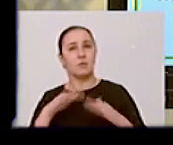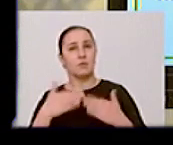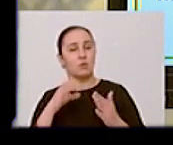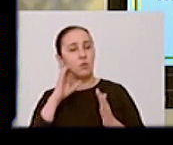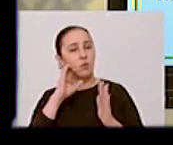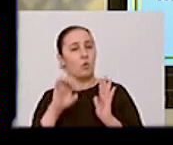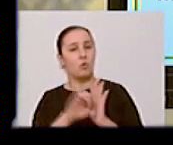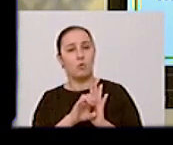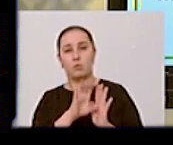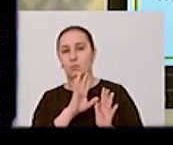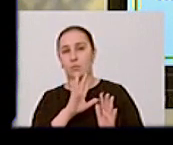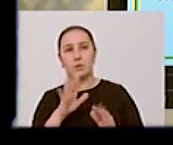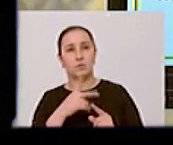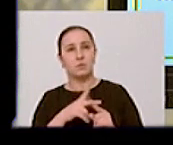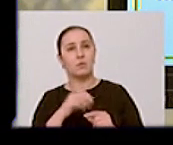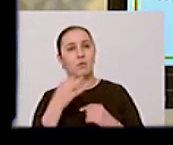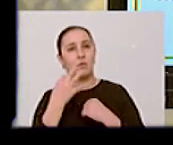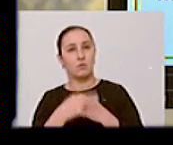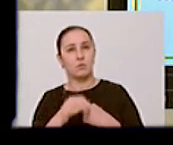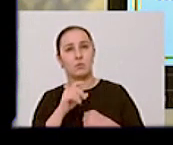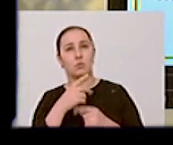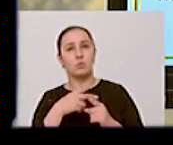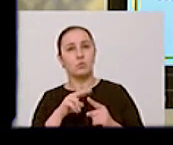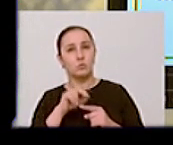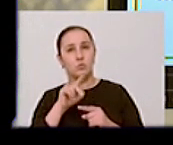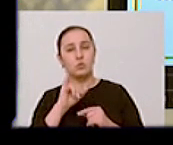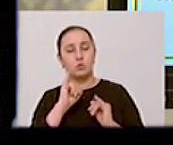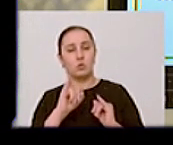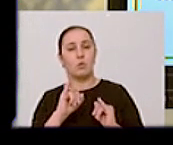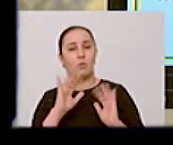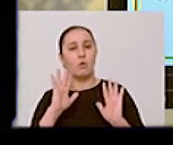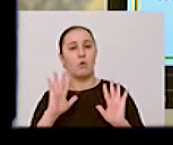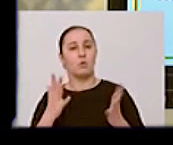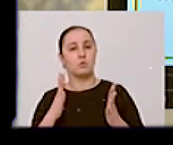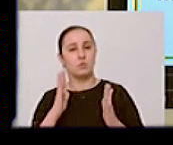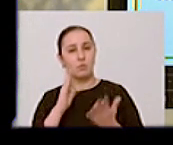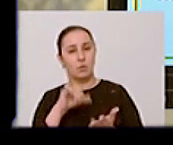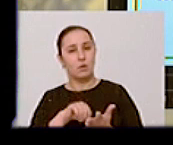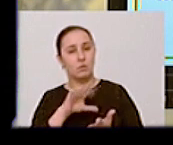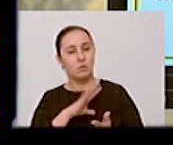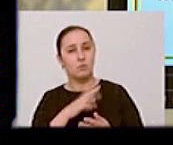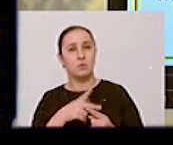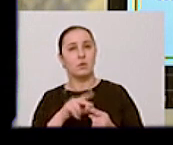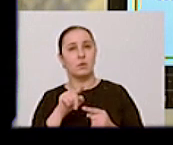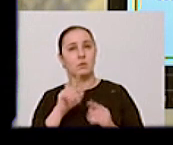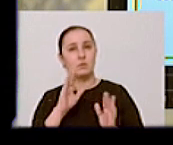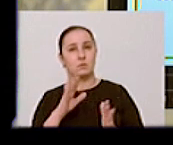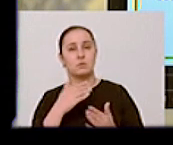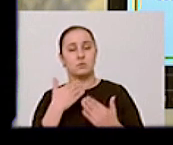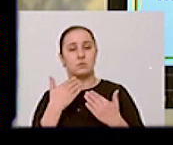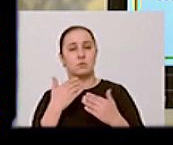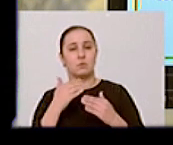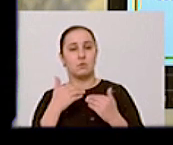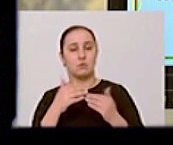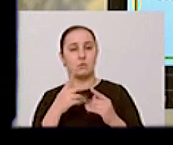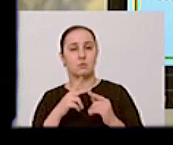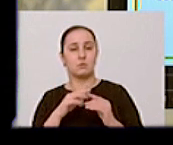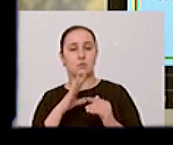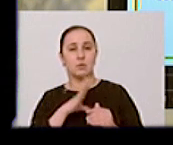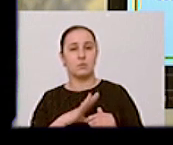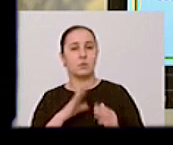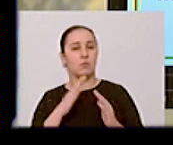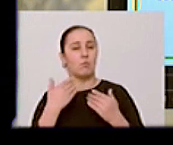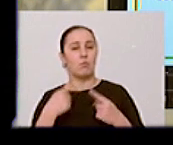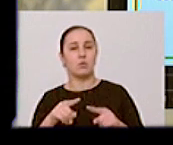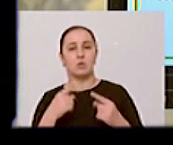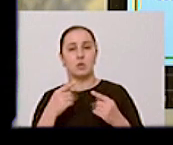quloq solmadi va oxiri ushbu yomon hodisa paydo bo'ldi. Endi sizga ochig'i sabrdan boshqa iloj